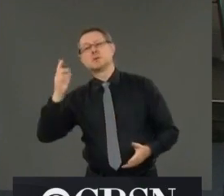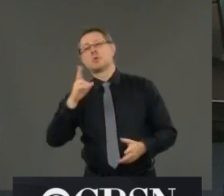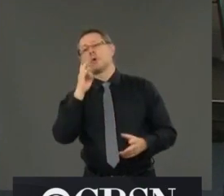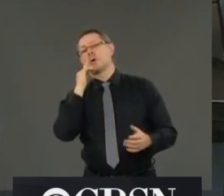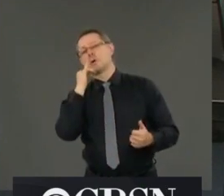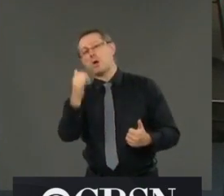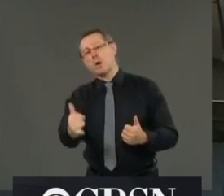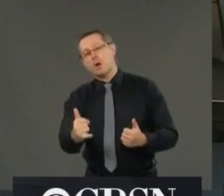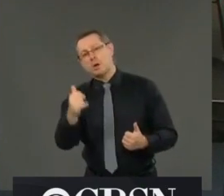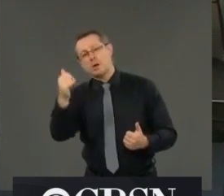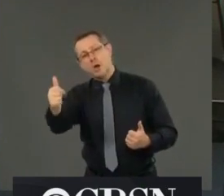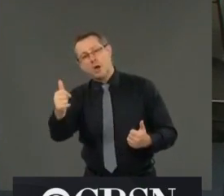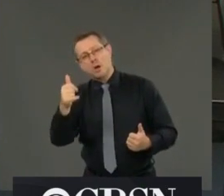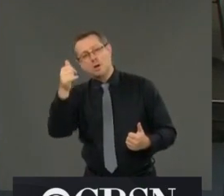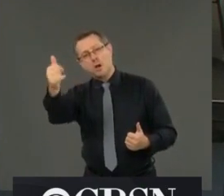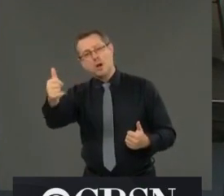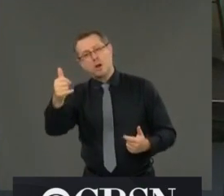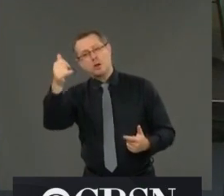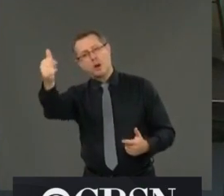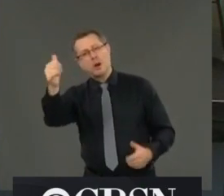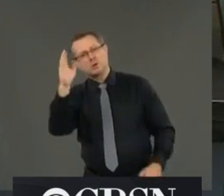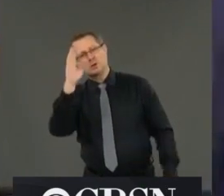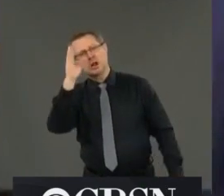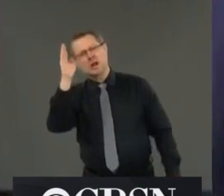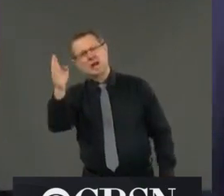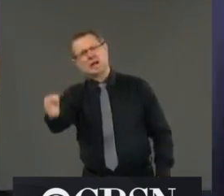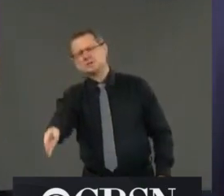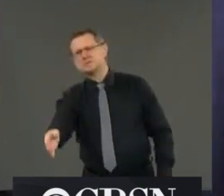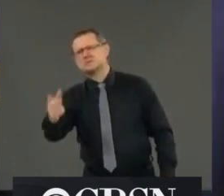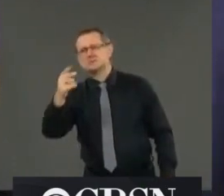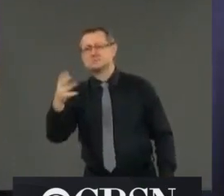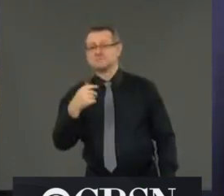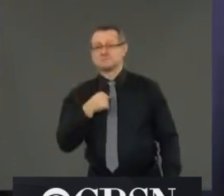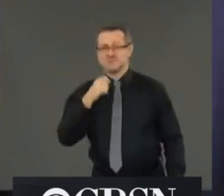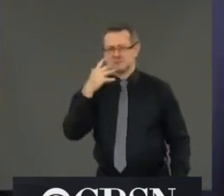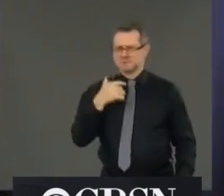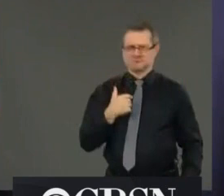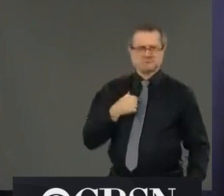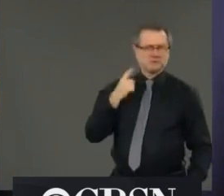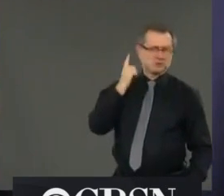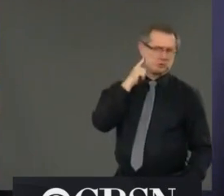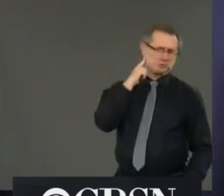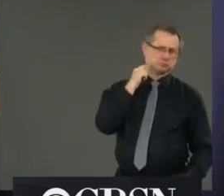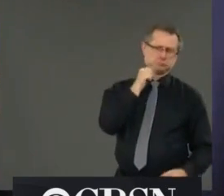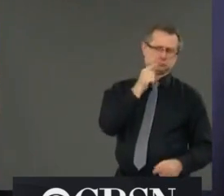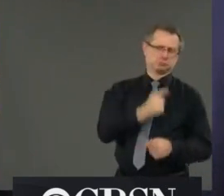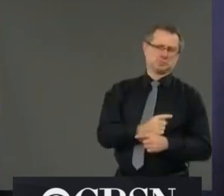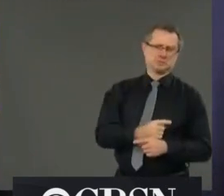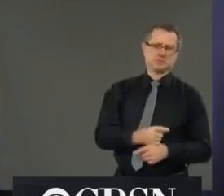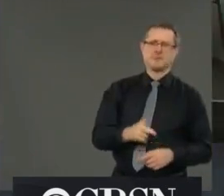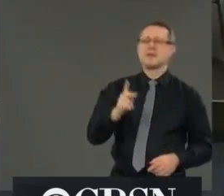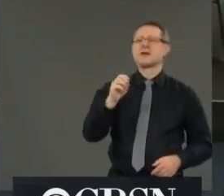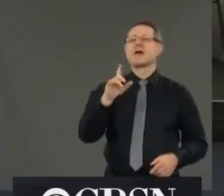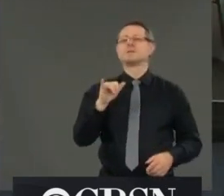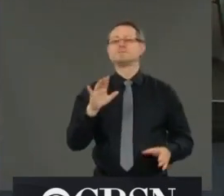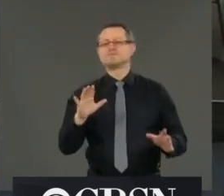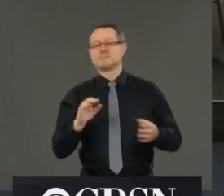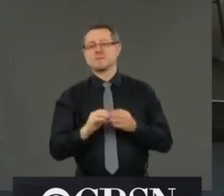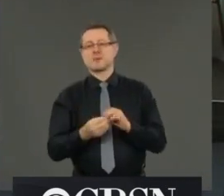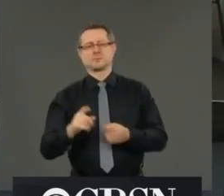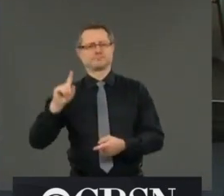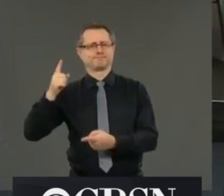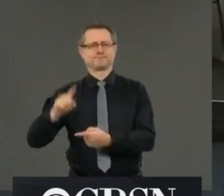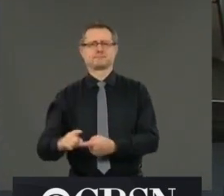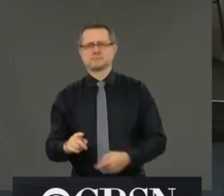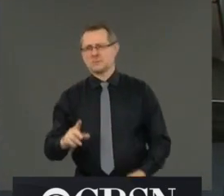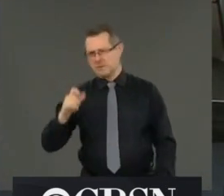nothing. To me, that doesn't sound right. Yeah, We especially brought because in- the numbers are down so low. We brought in